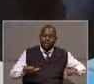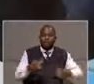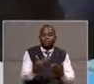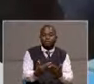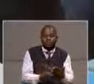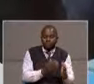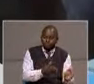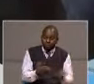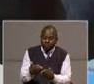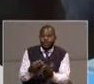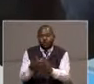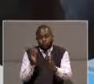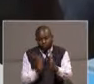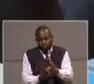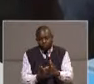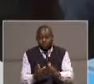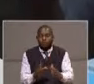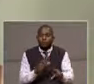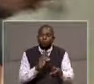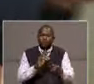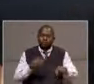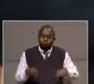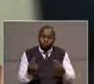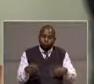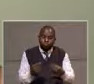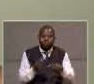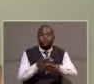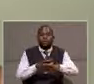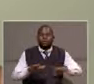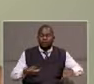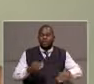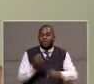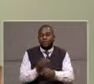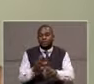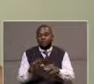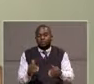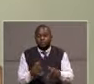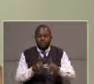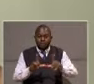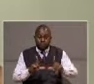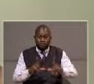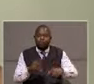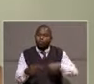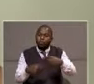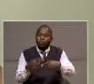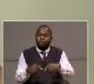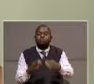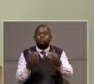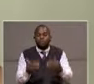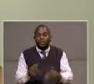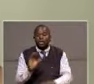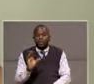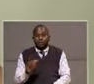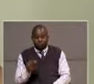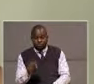the chronology of the lease on the contested land. The first entry was done when the lease was still running, and the commissioner